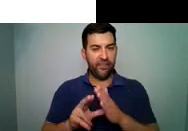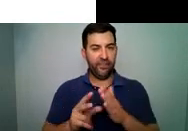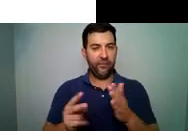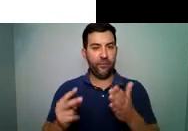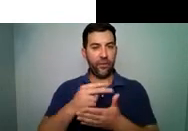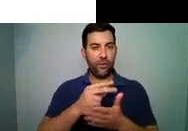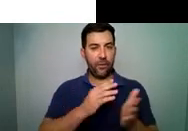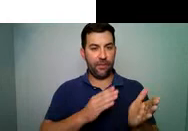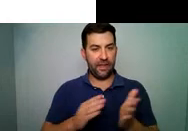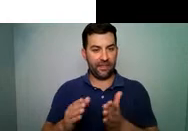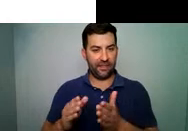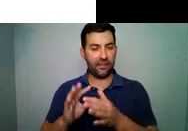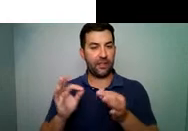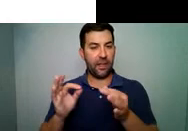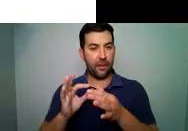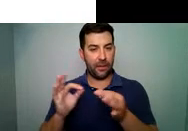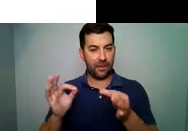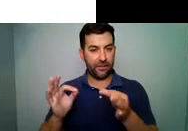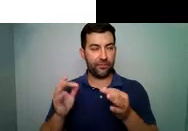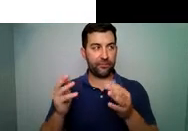As far as kind of